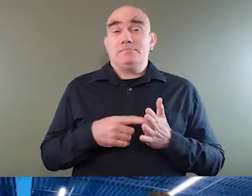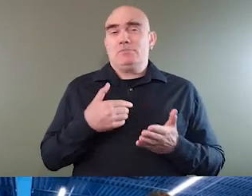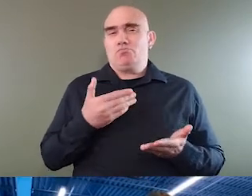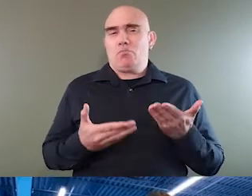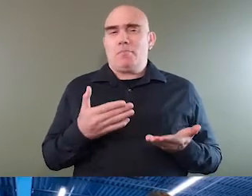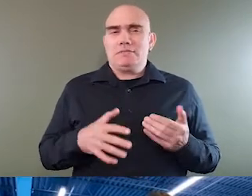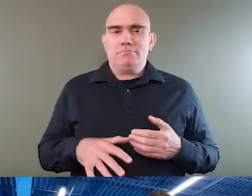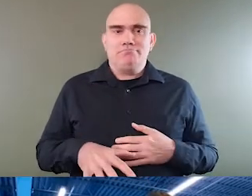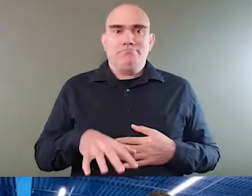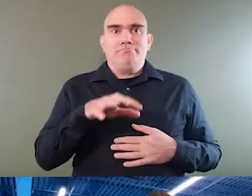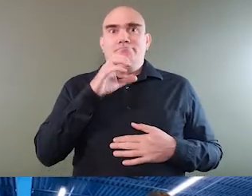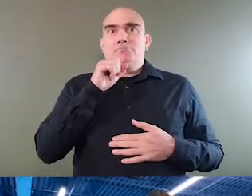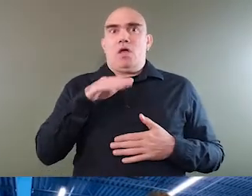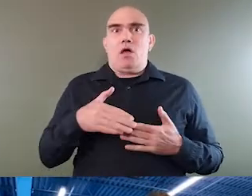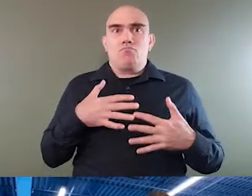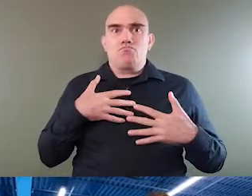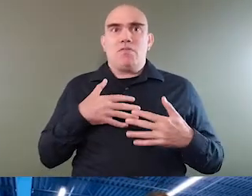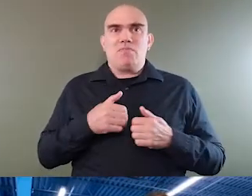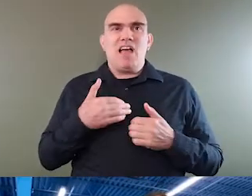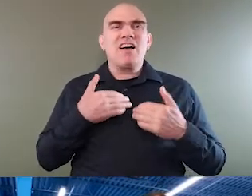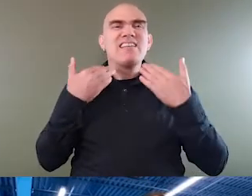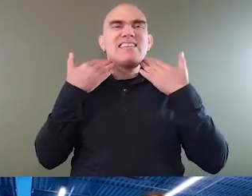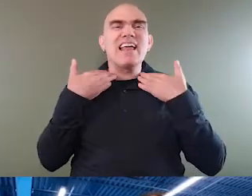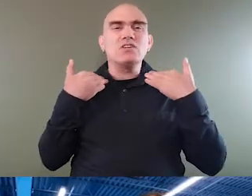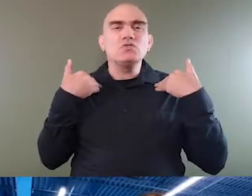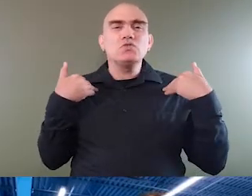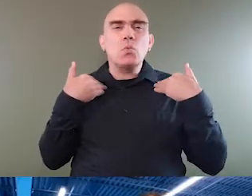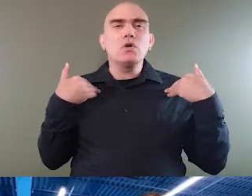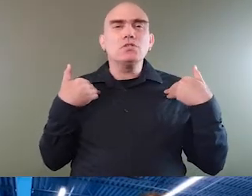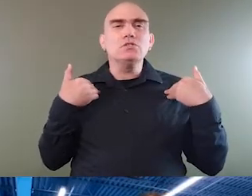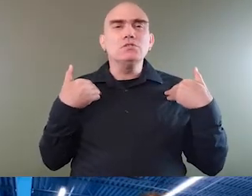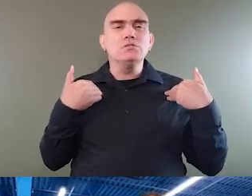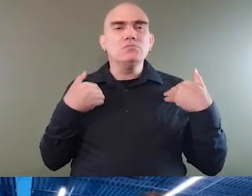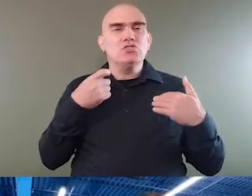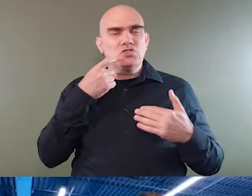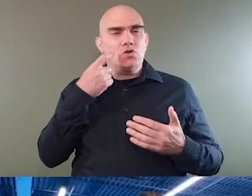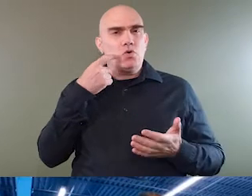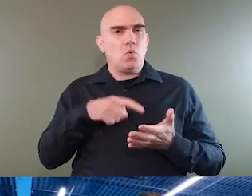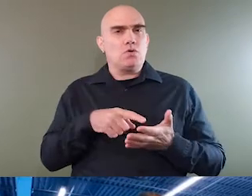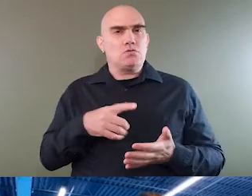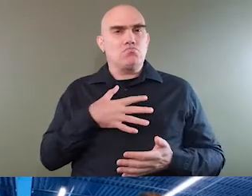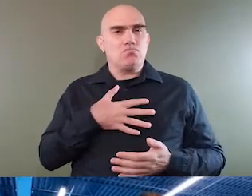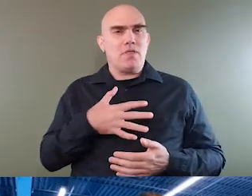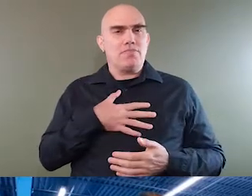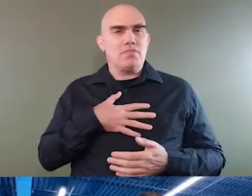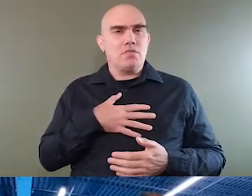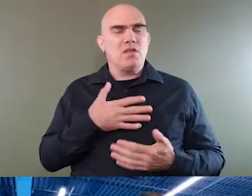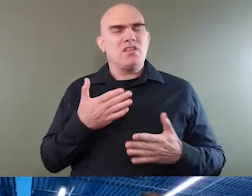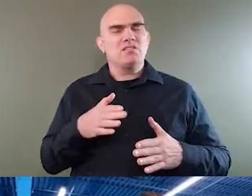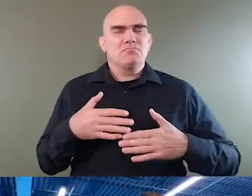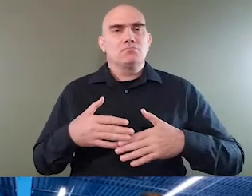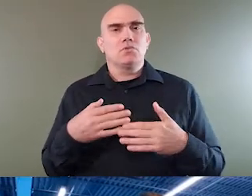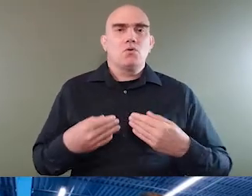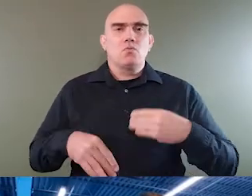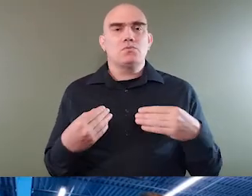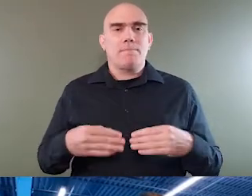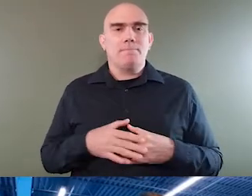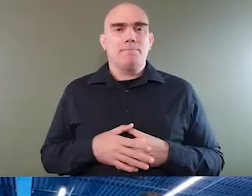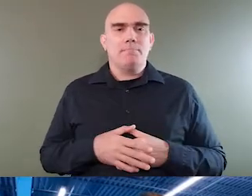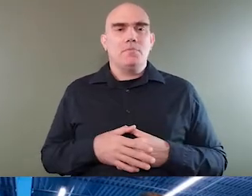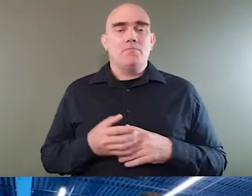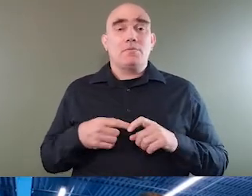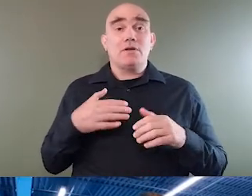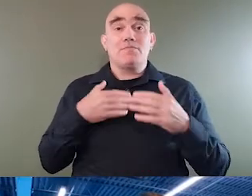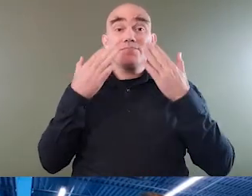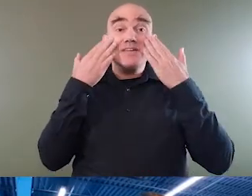probably take in all that breath with our neck and our shoulders, but we just notice this breath. Let's loosen up from our face through